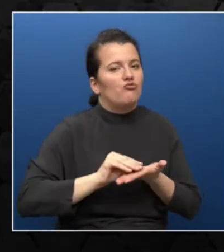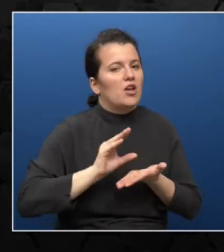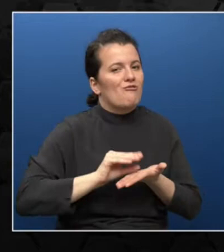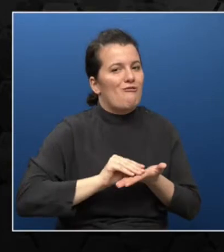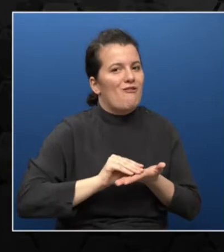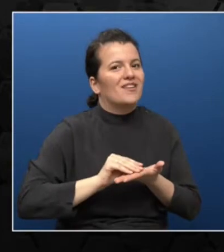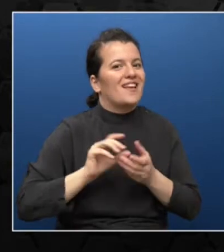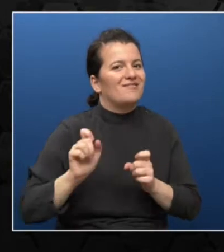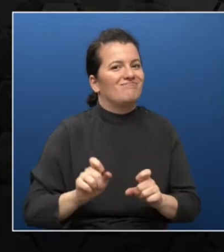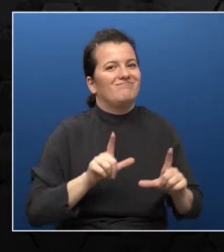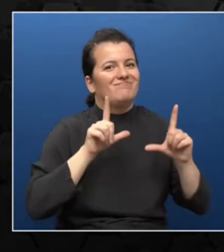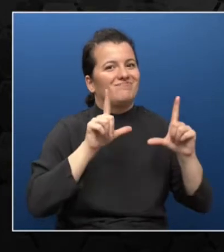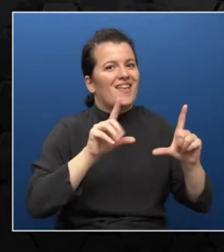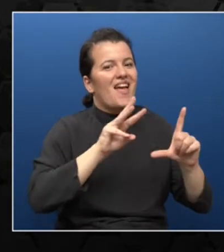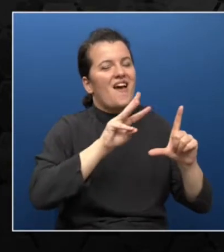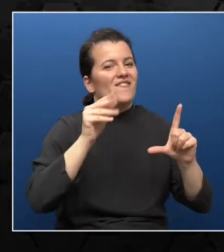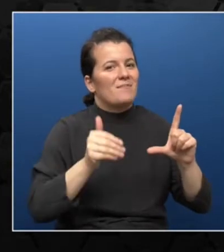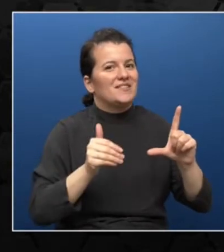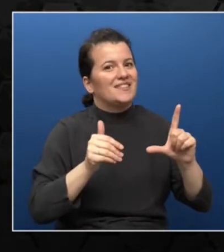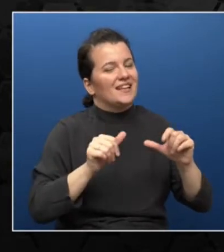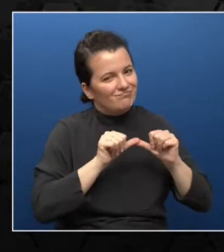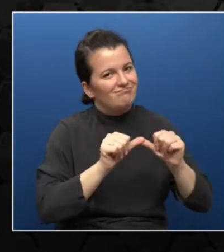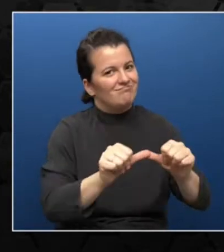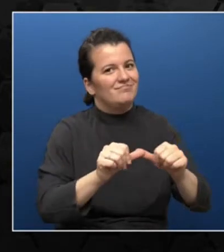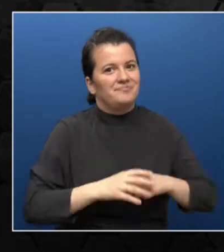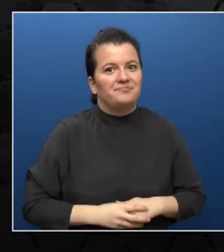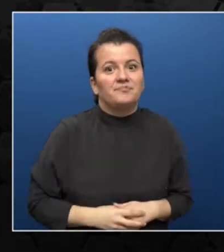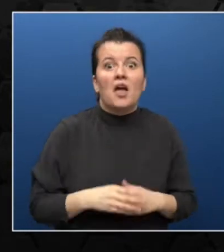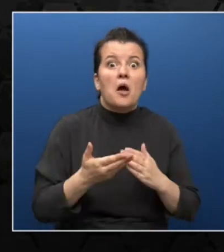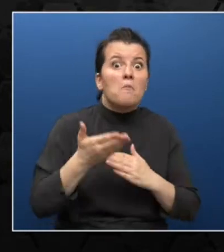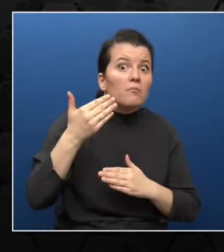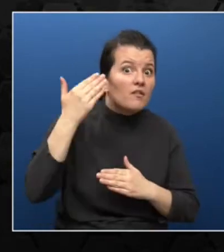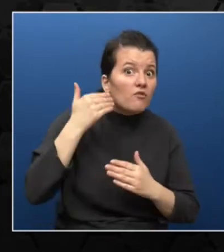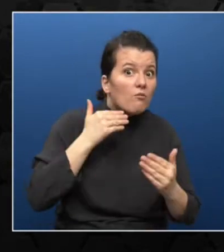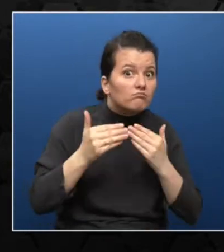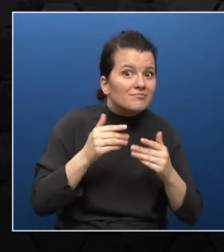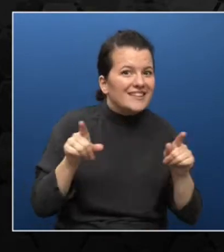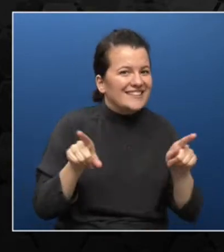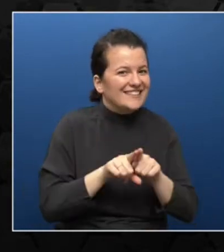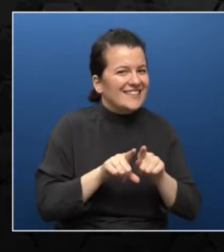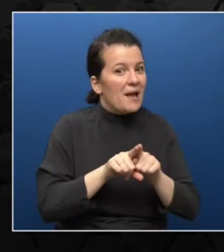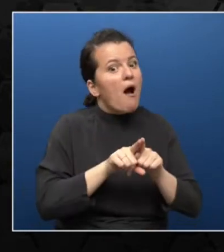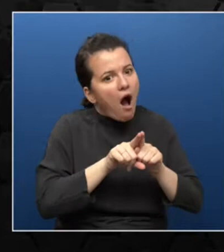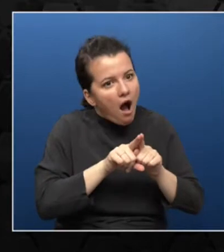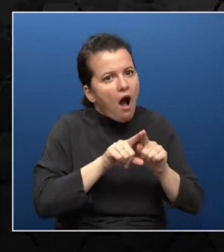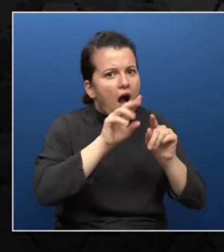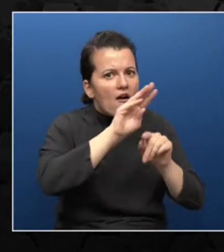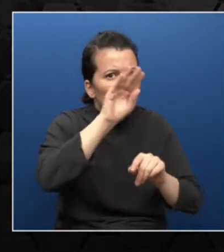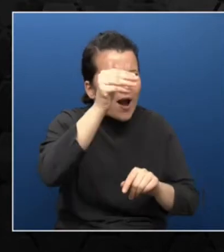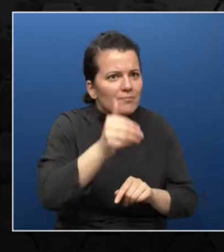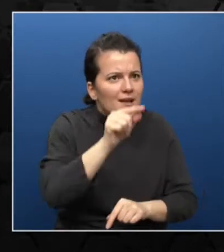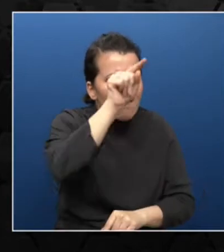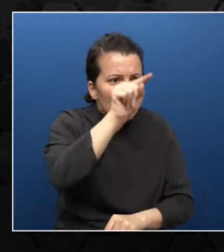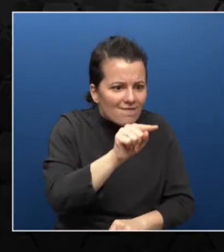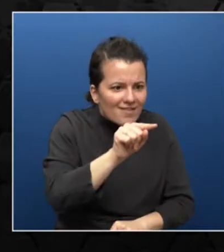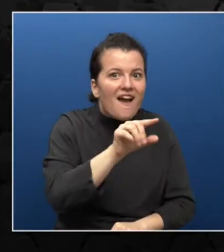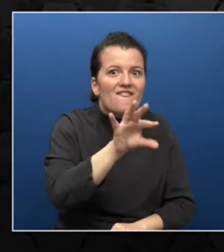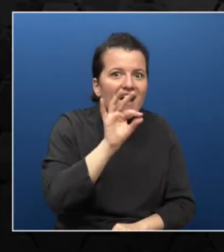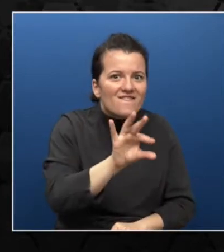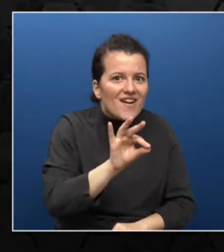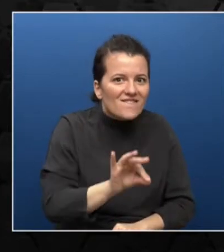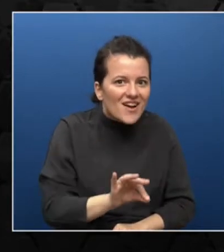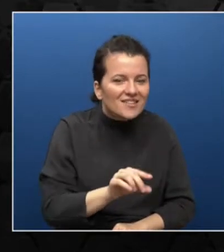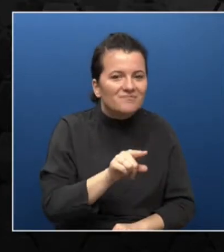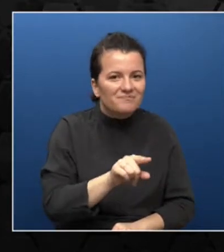you can check out all the talks from the previous conferences on that website as well. So we have two parallel tracks